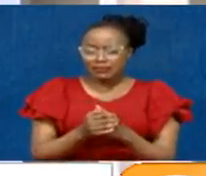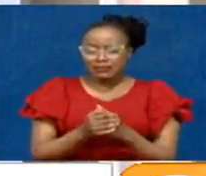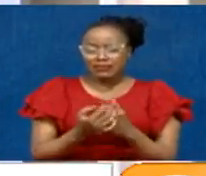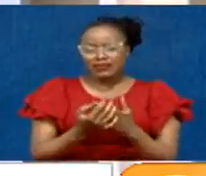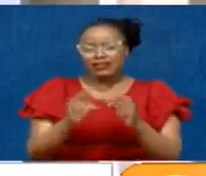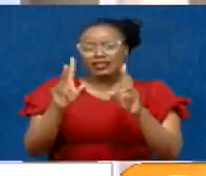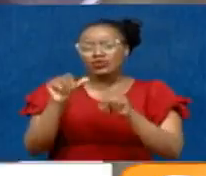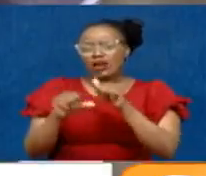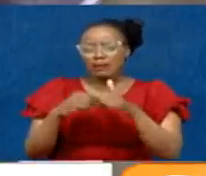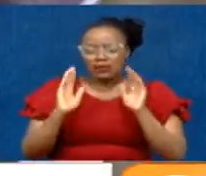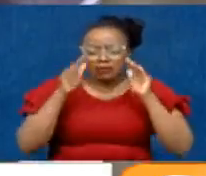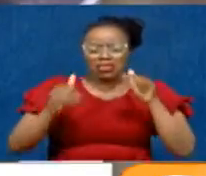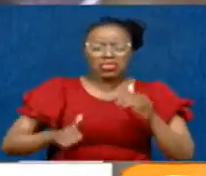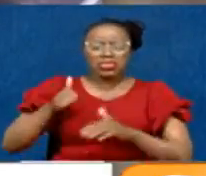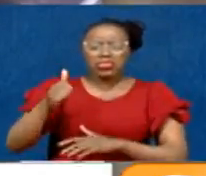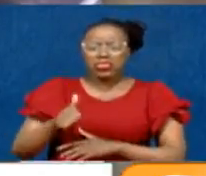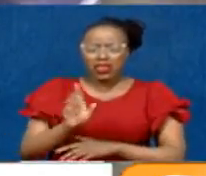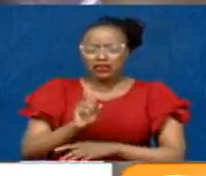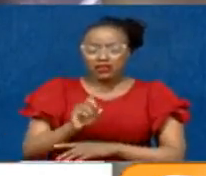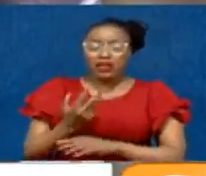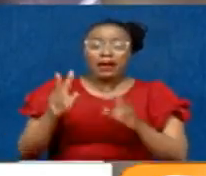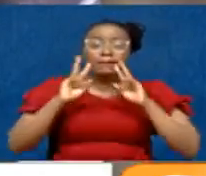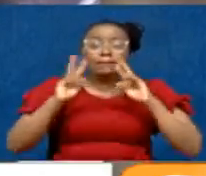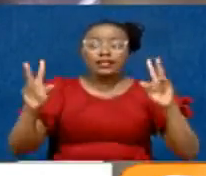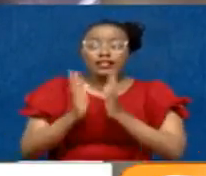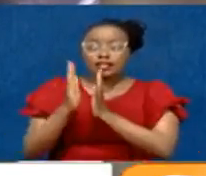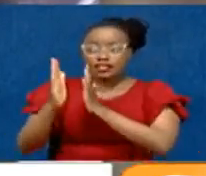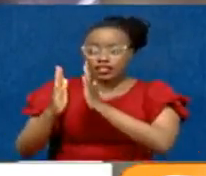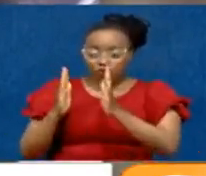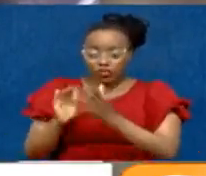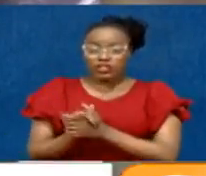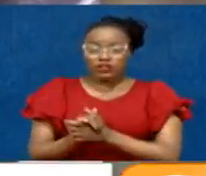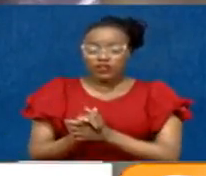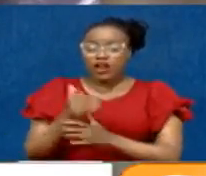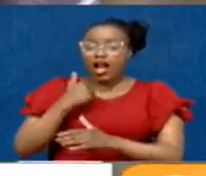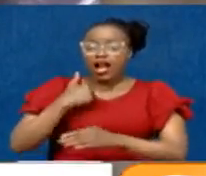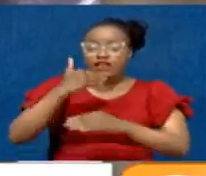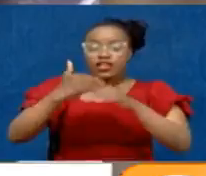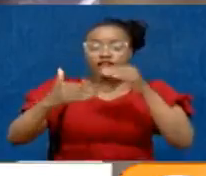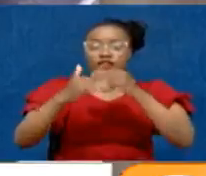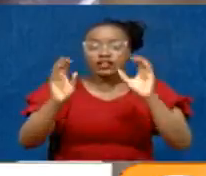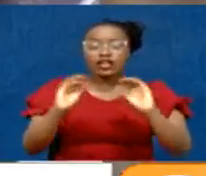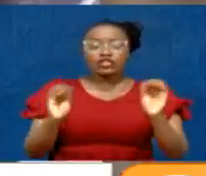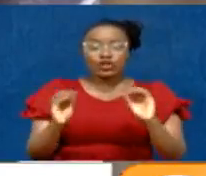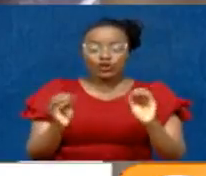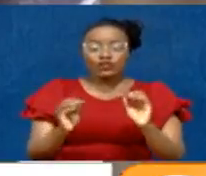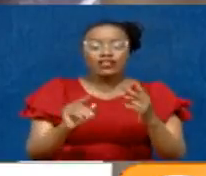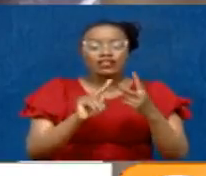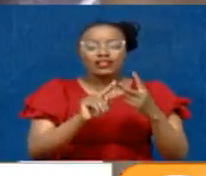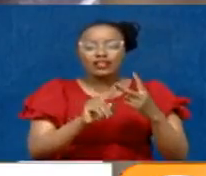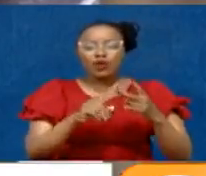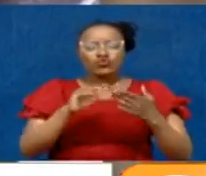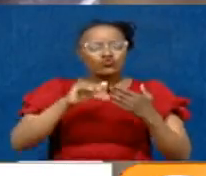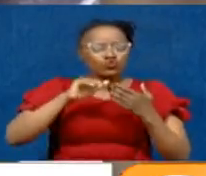spirit of nationalism. After peace and security, the lack of infrastructure is the second